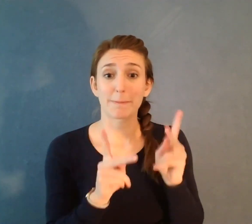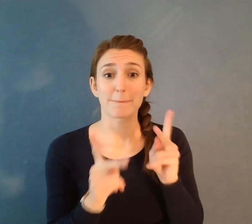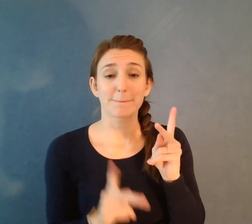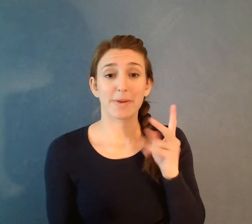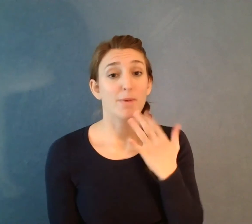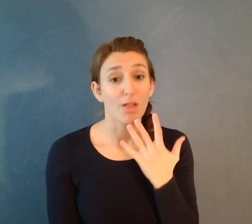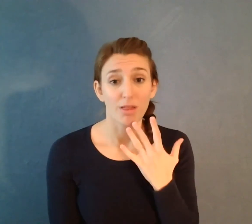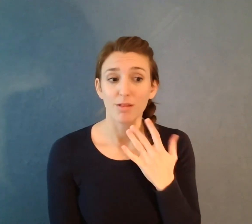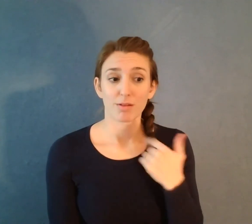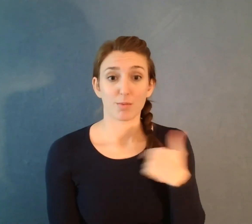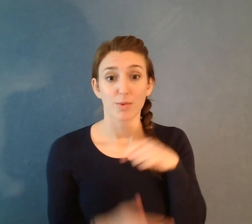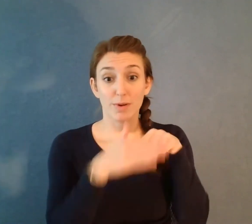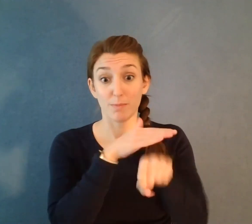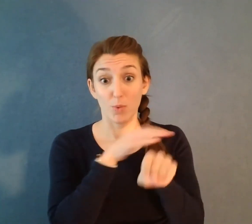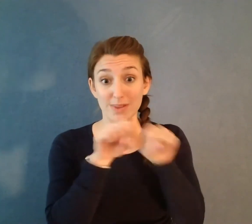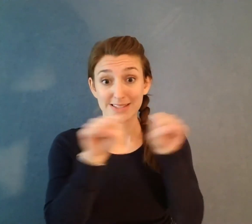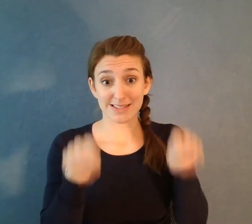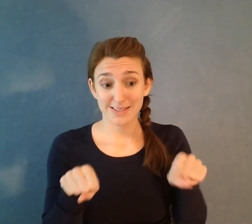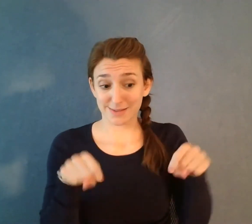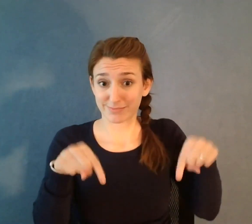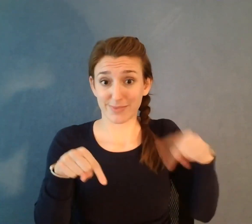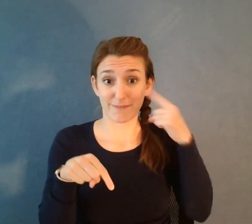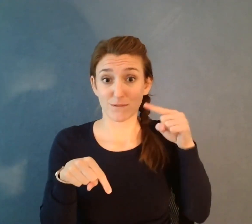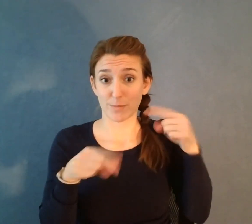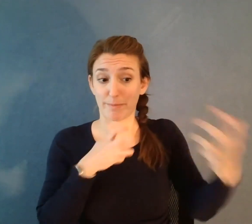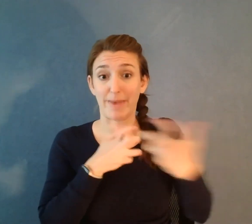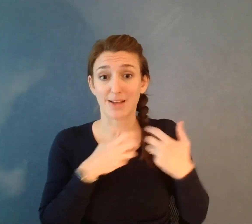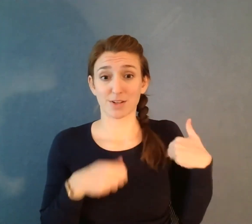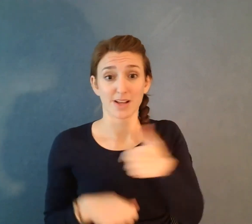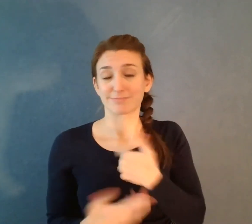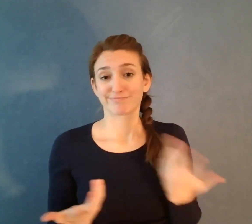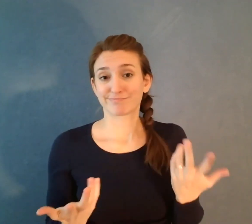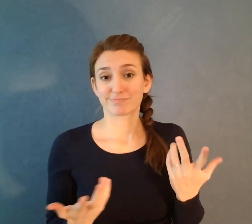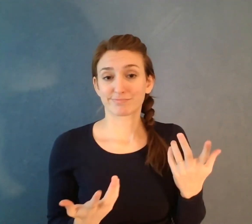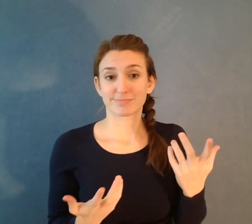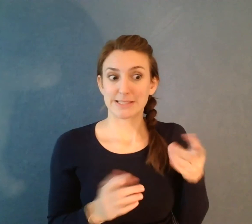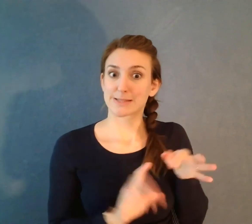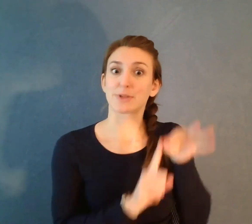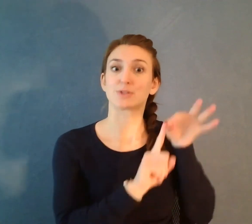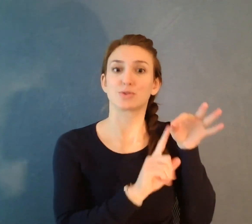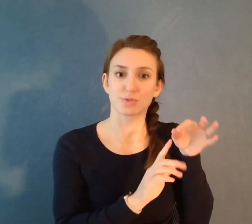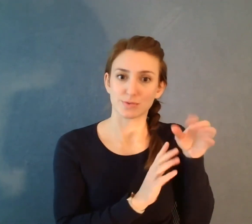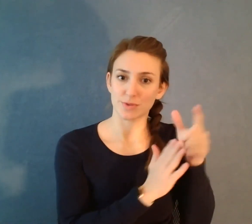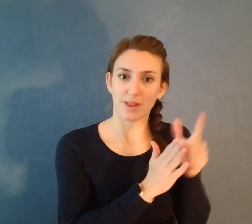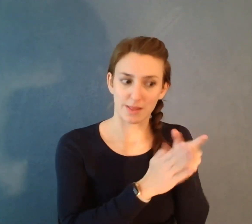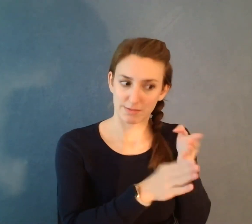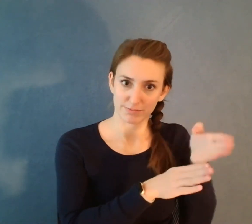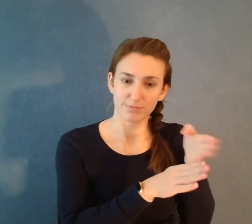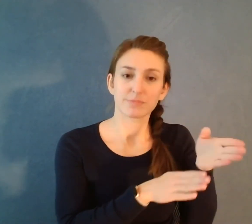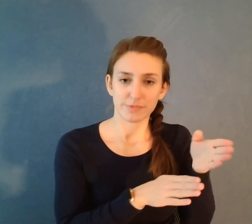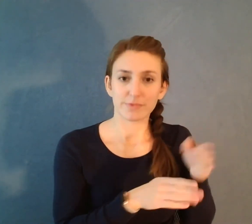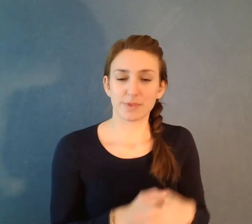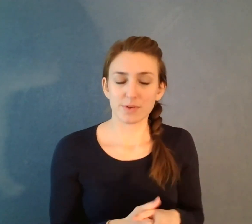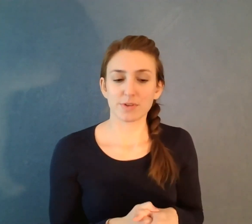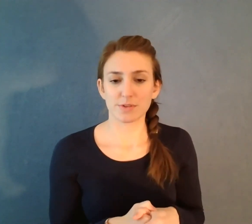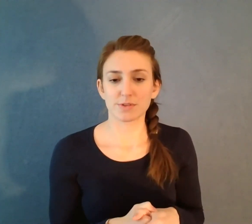And it's very clear, specifically within the legal field. So I think we need to take a step and look at how even the legal profession was built on